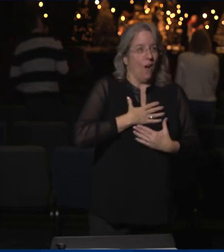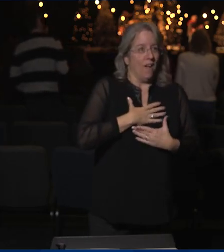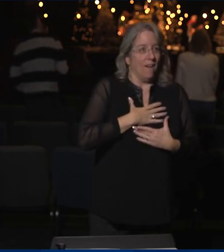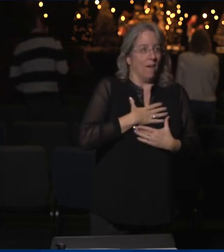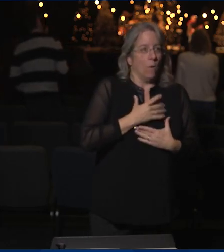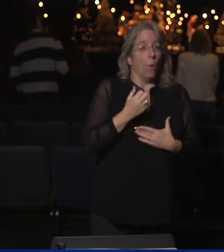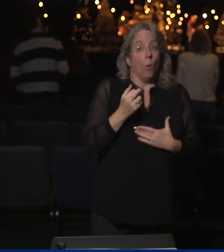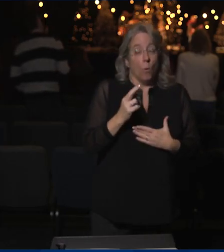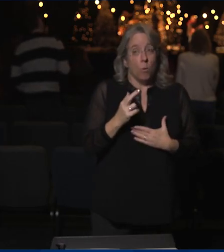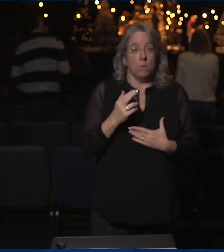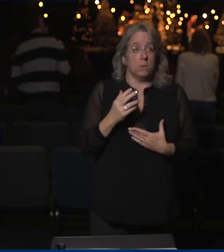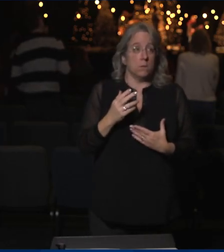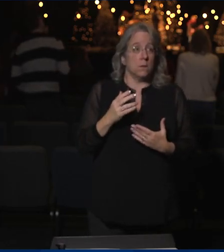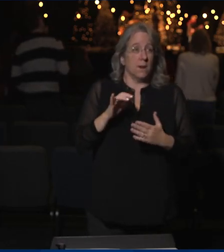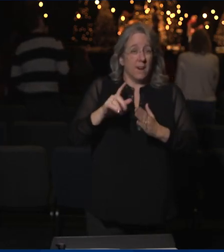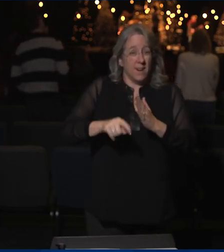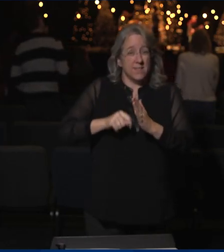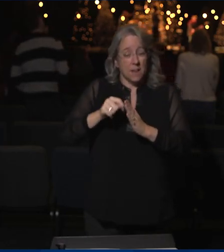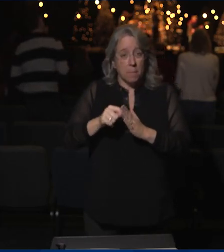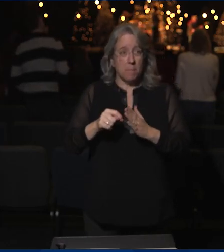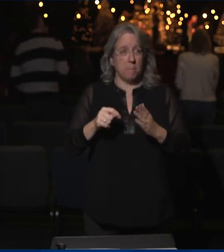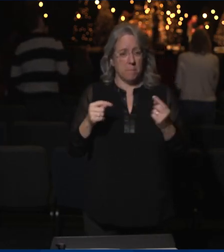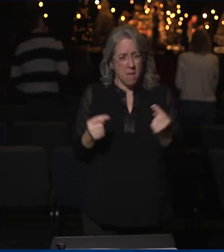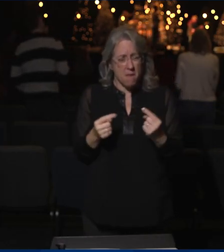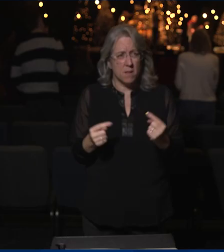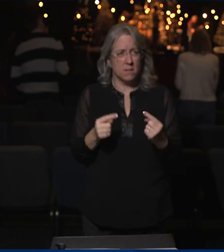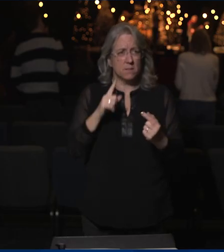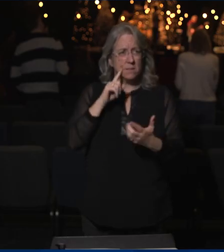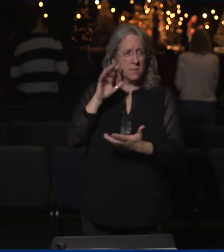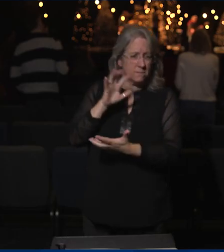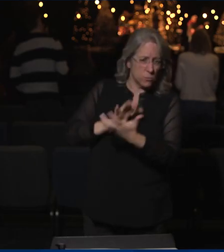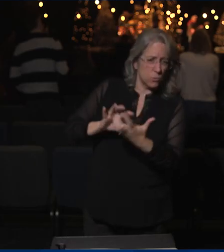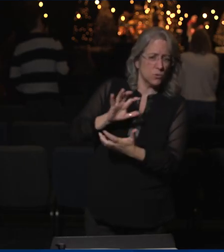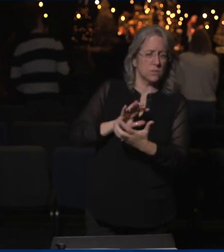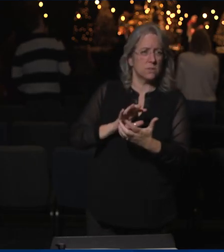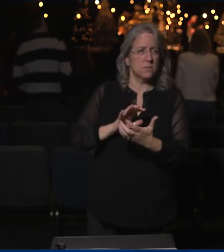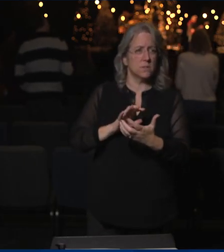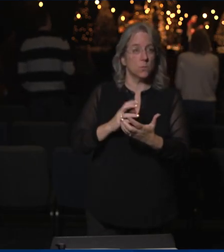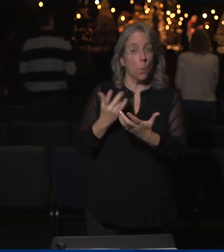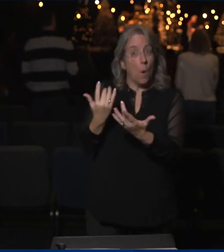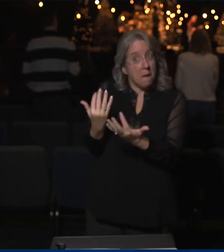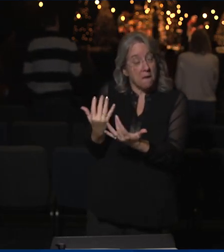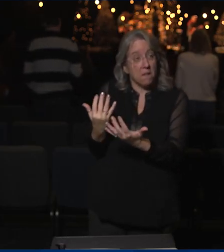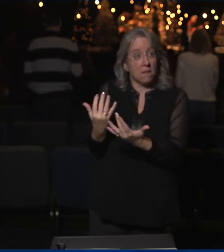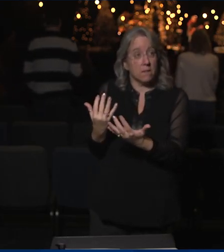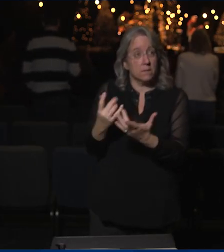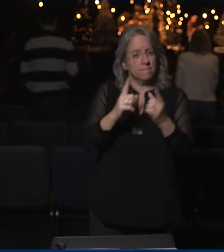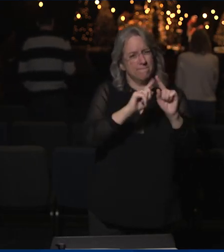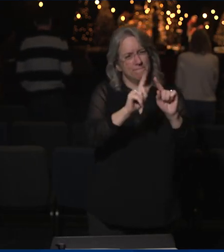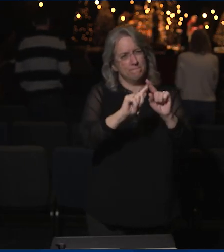or a season of pain, a season of confusion, a season of waiting,